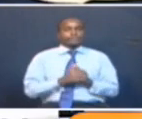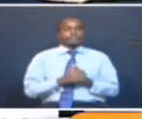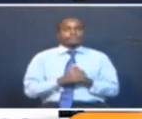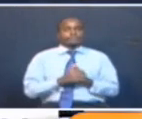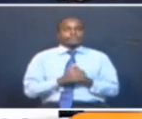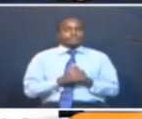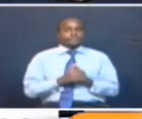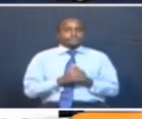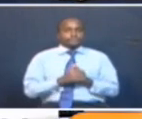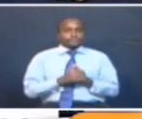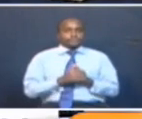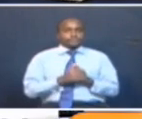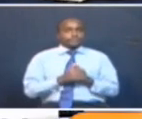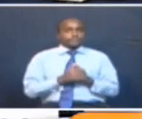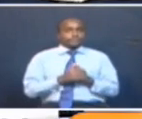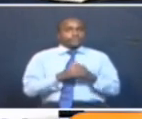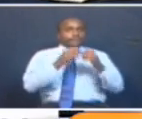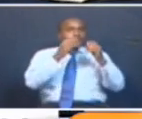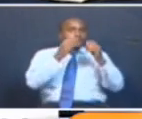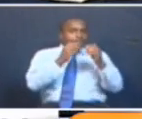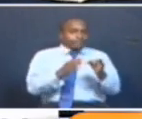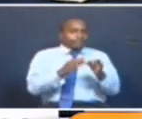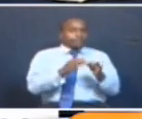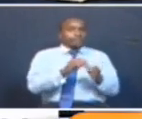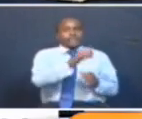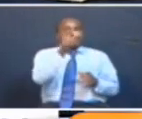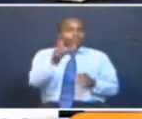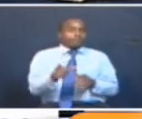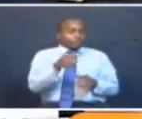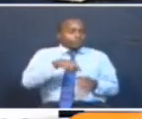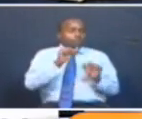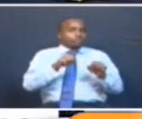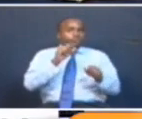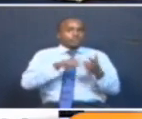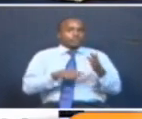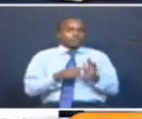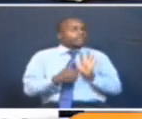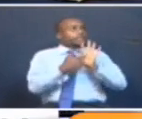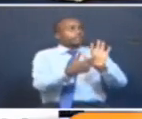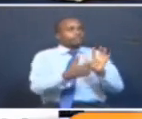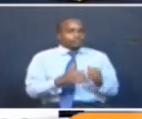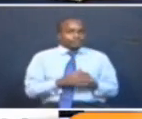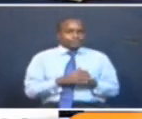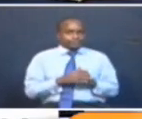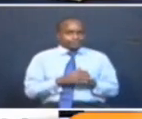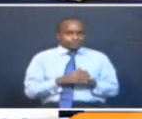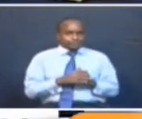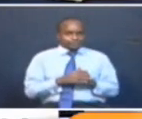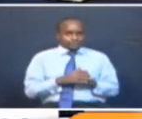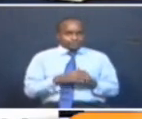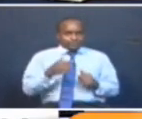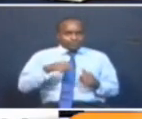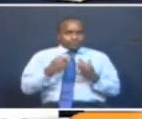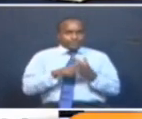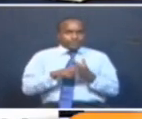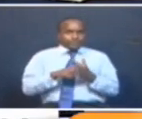If we would be somewhere else, what would we be? Let me give an example that we started exporting from